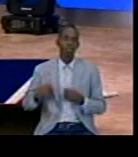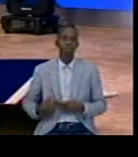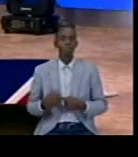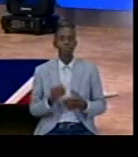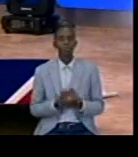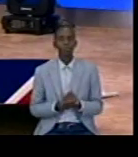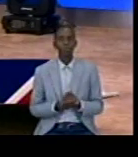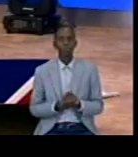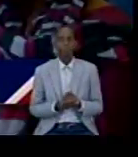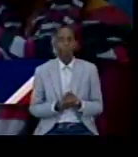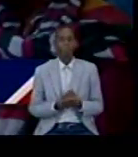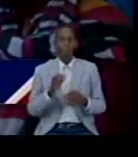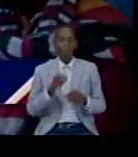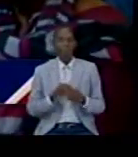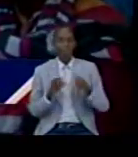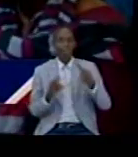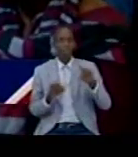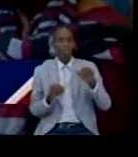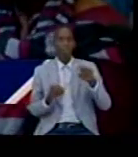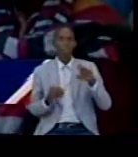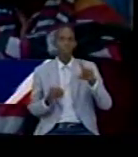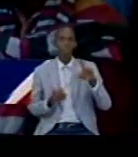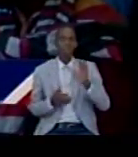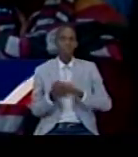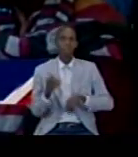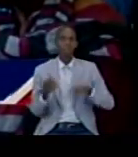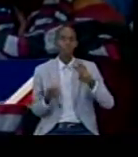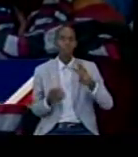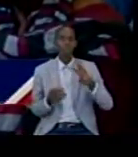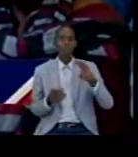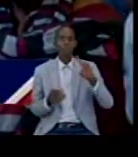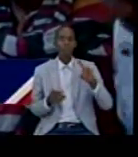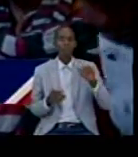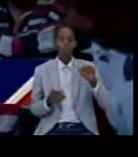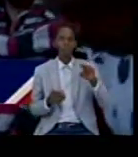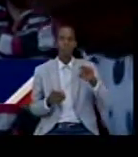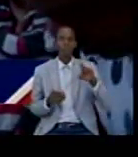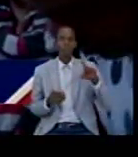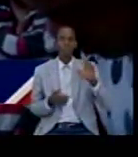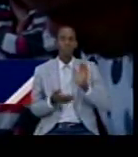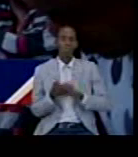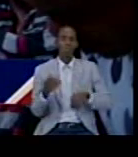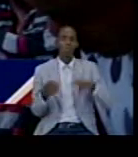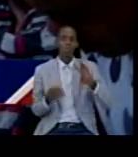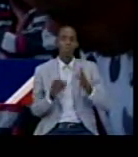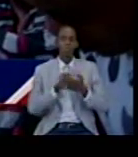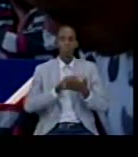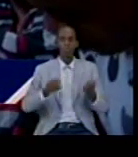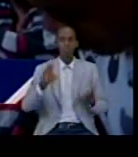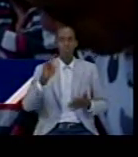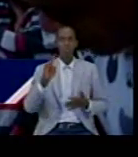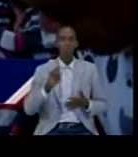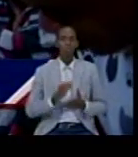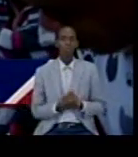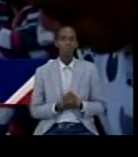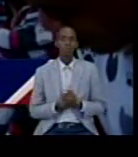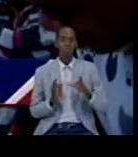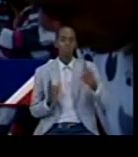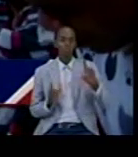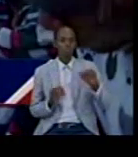heart. In Daniel chapter 4, we're looking at verse 17. Daniel